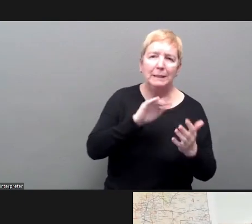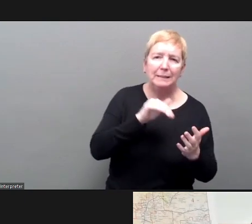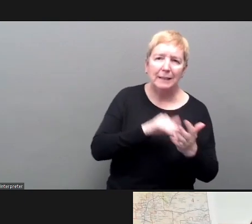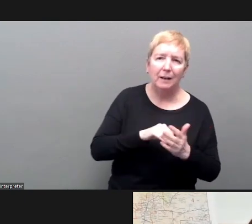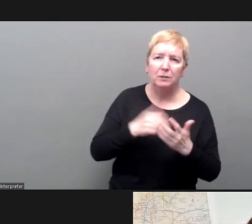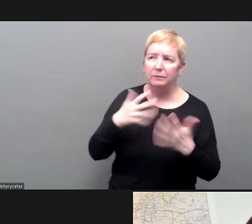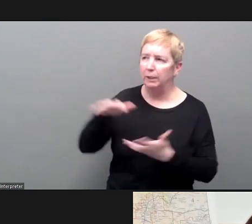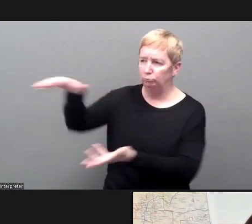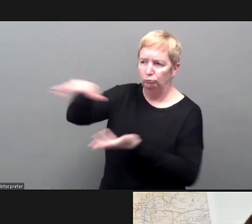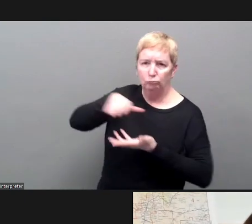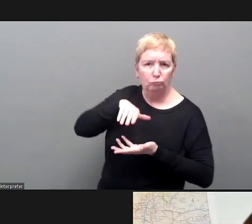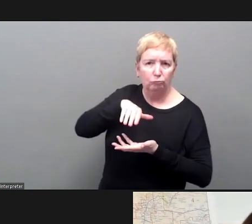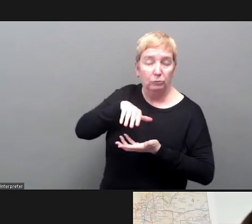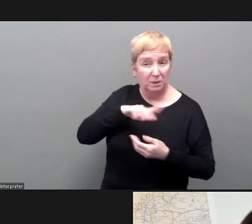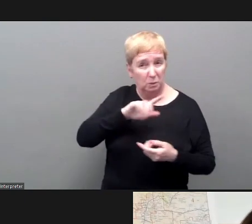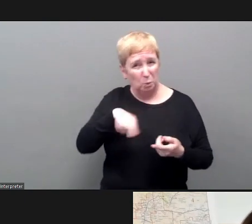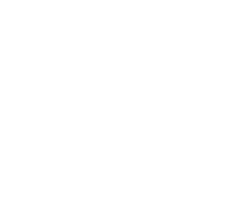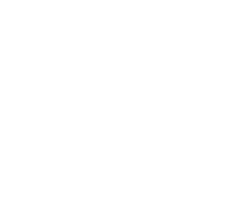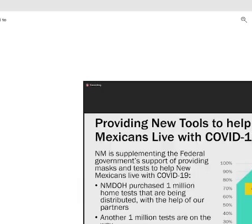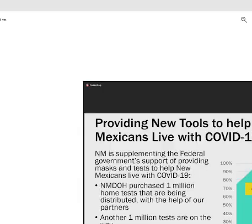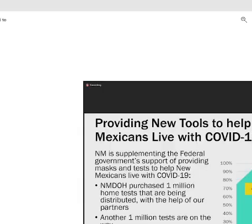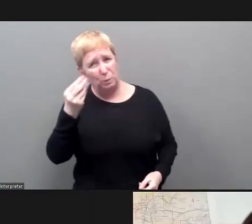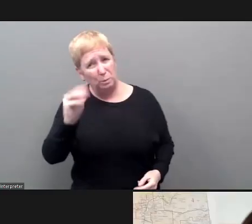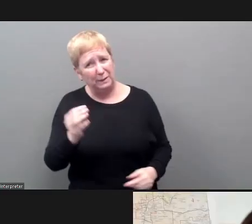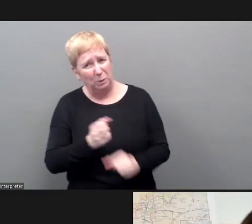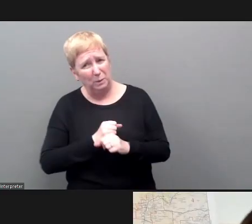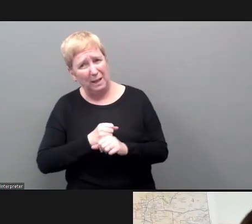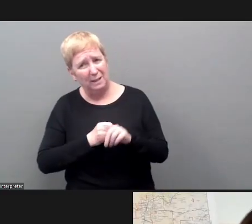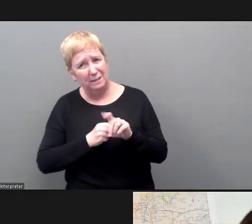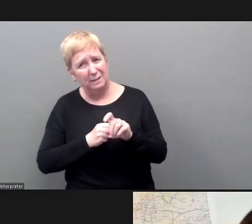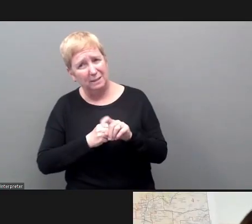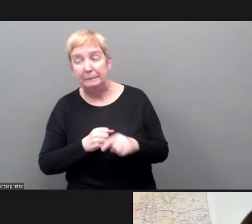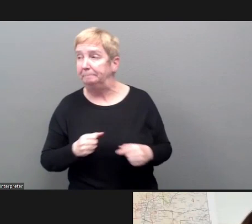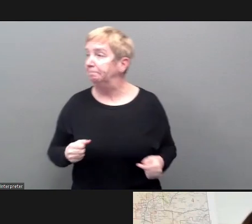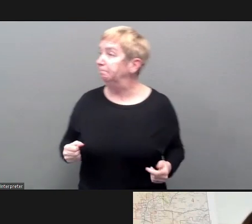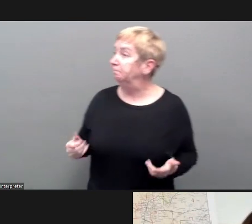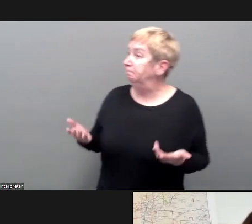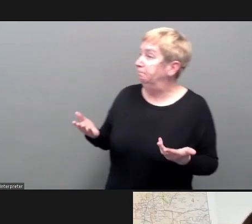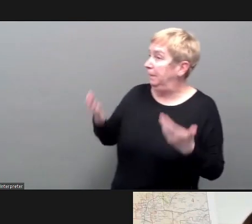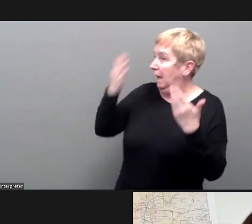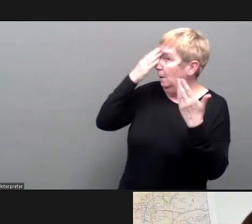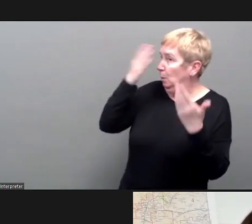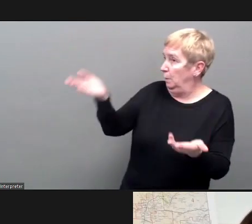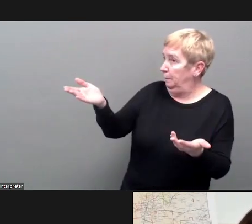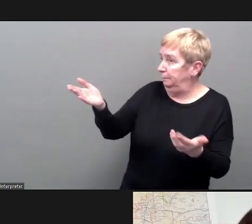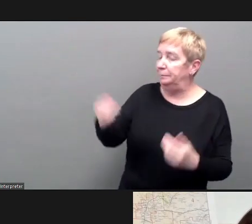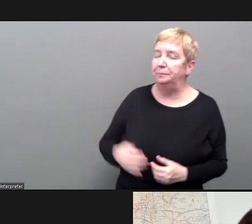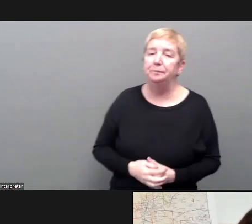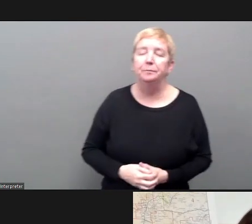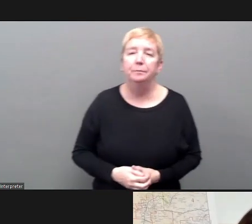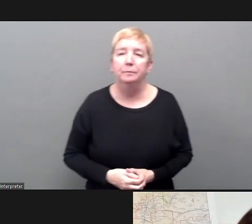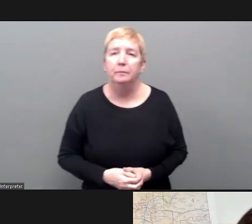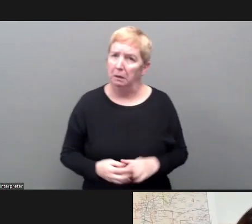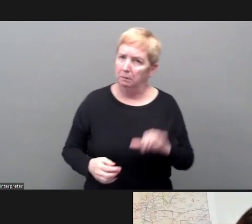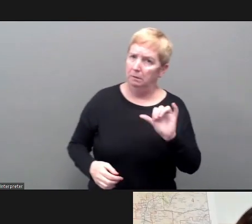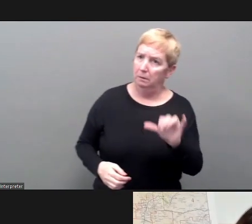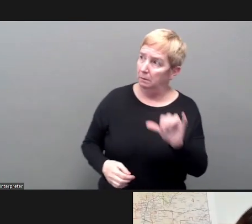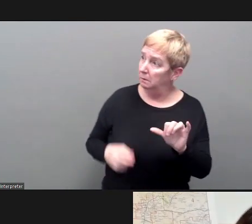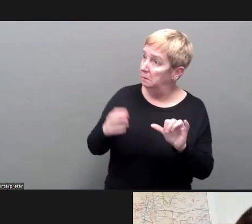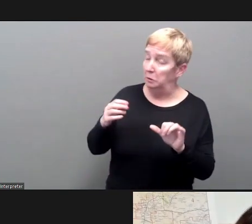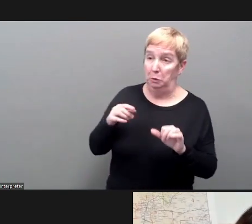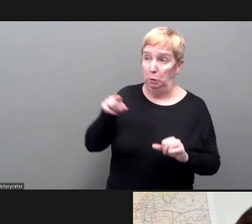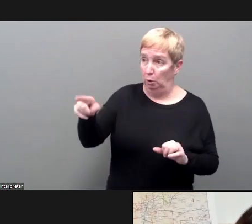state? I don't know that. And it's interesting because I also didn't know that other states were starting to